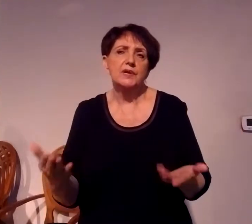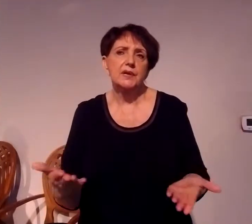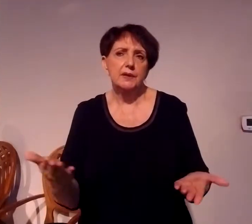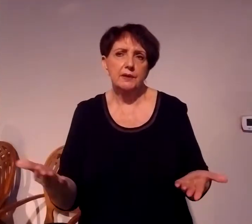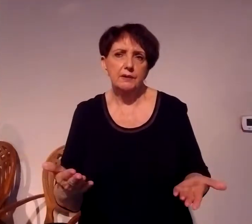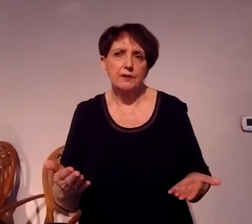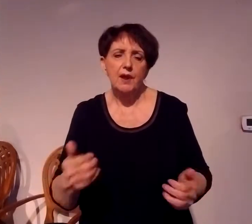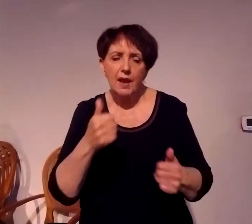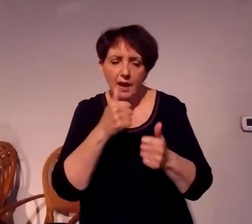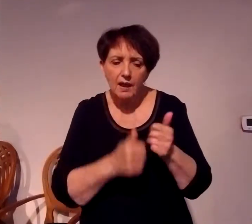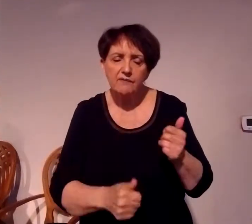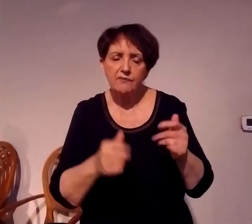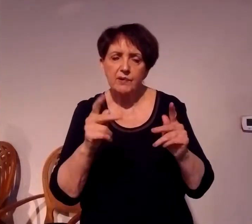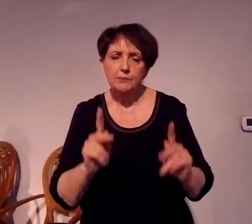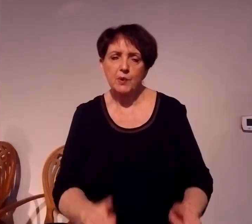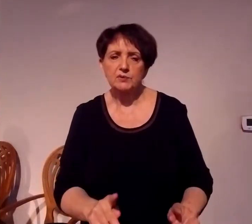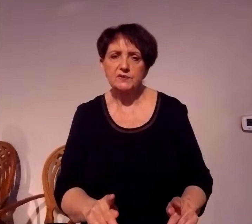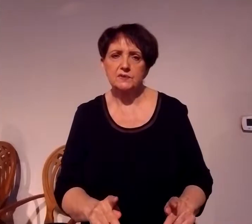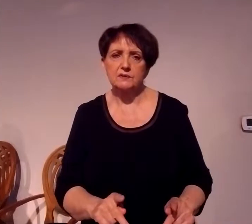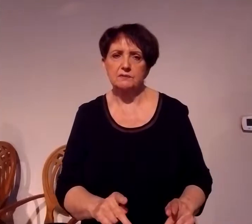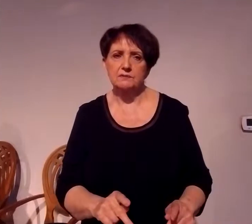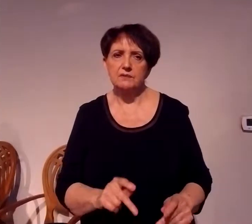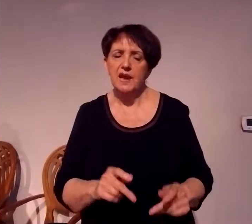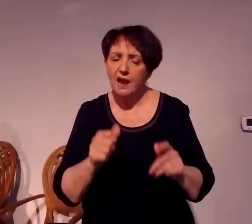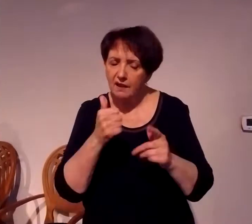Every person, to a person,